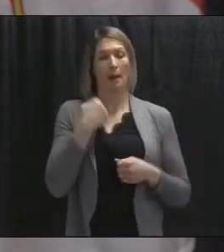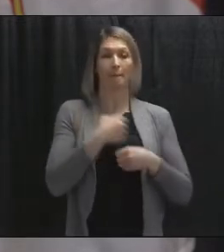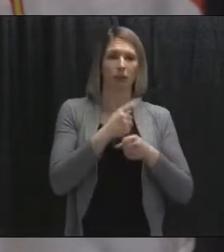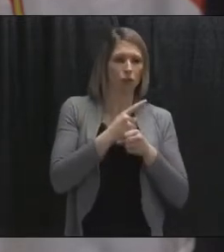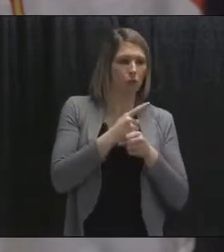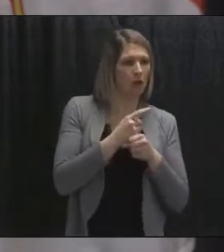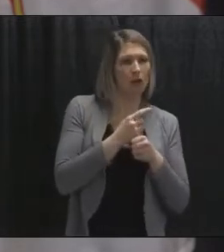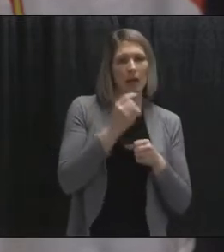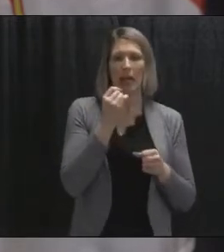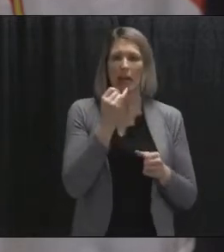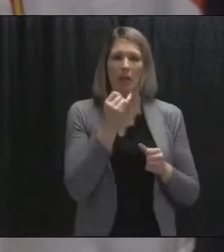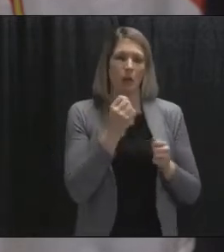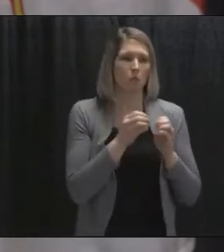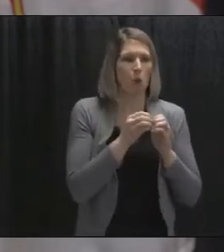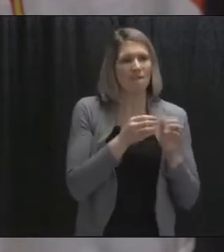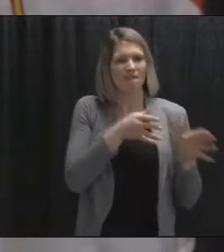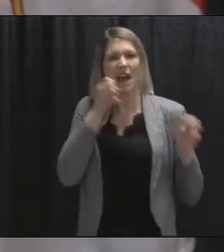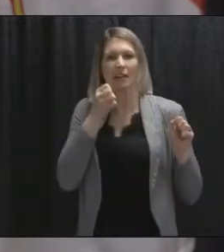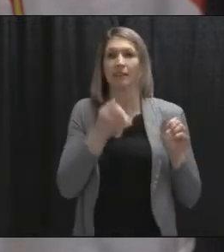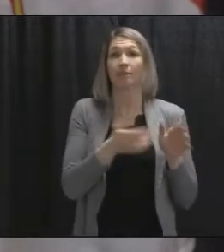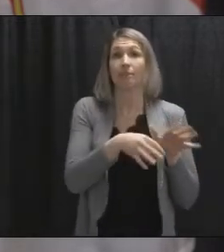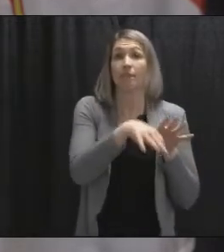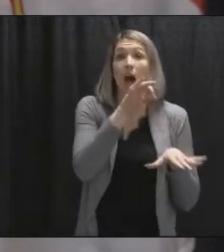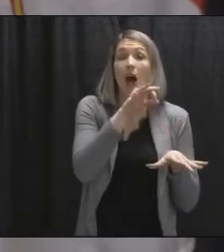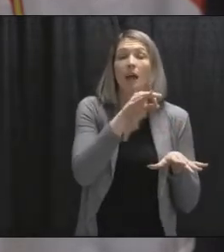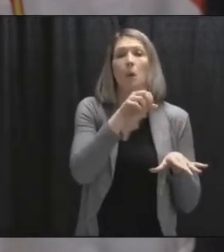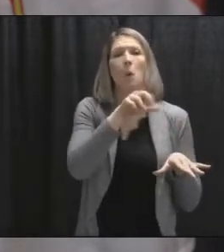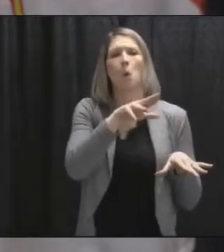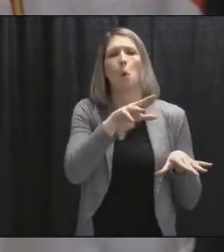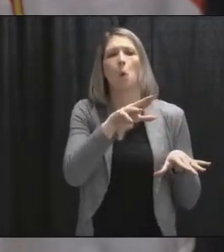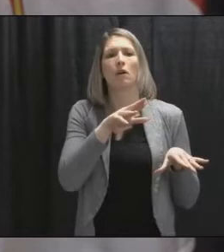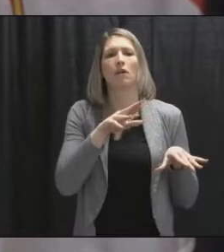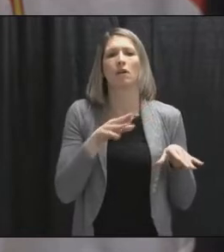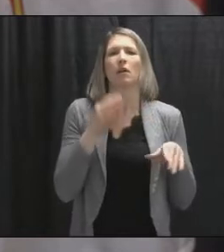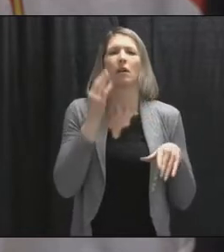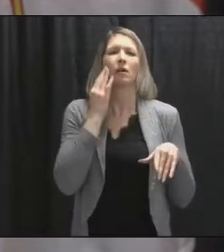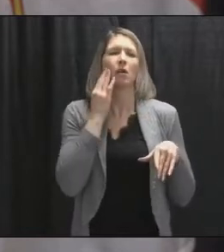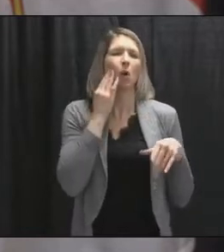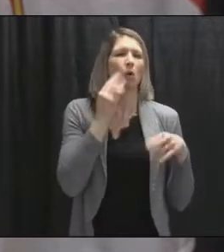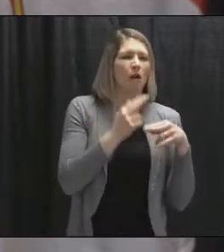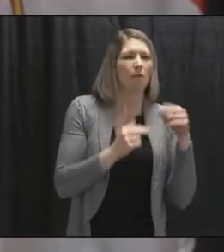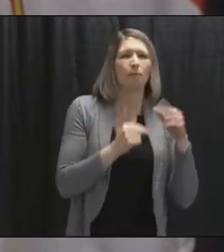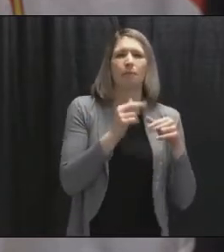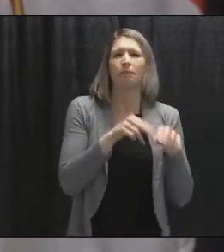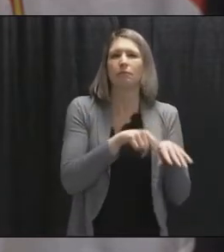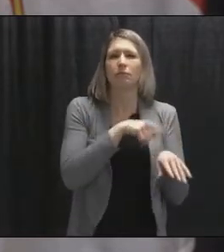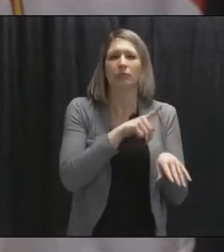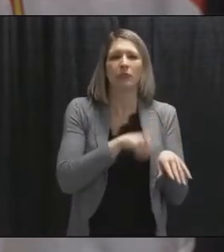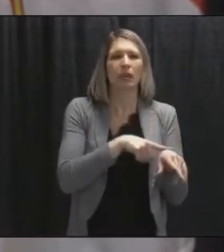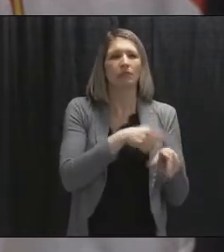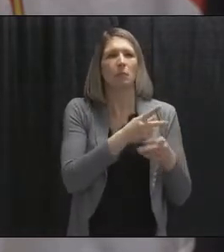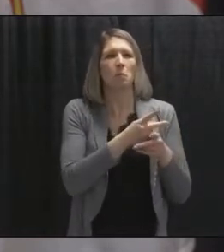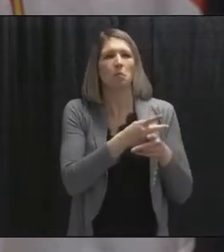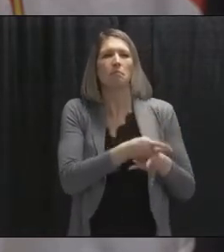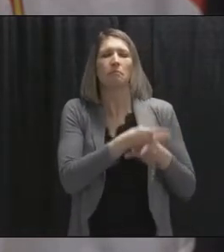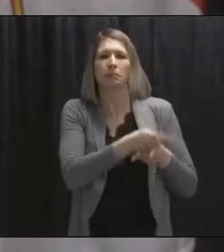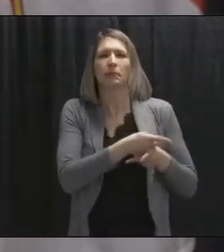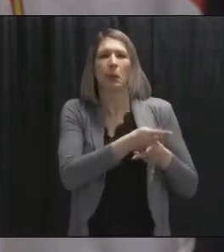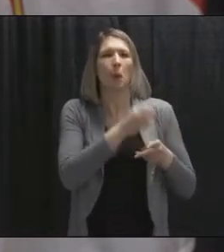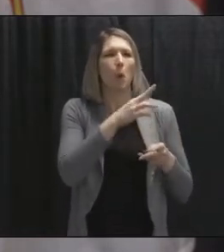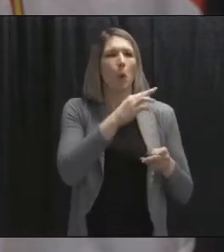are happening with those, potentially happening in those vulnerable population areas is very important. So that was the